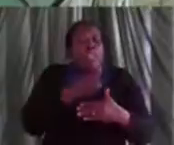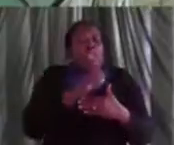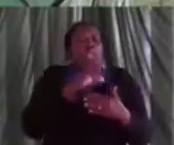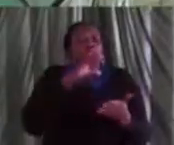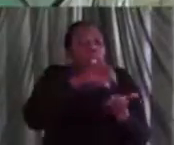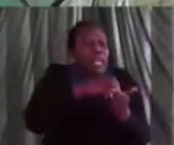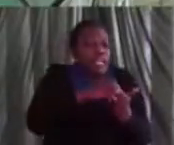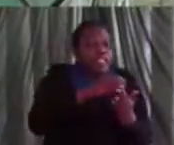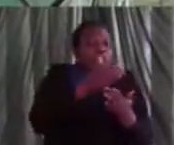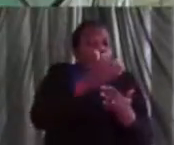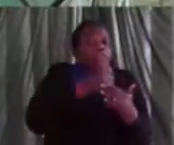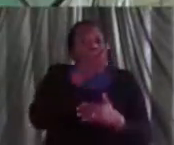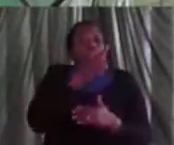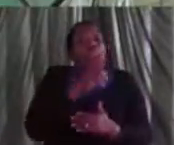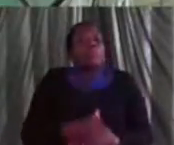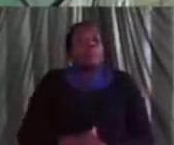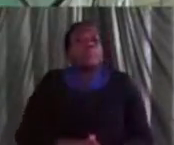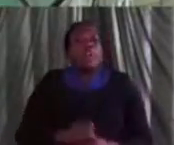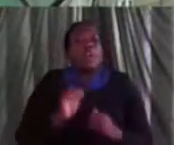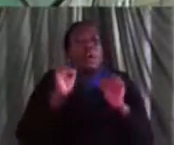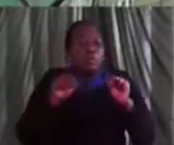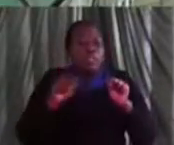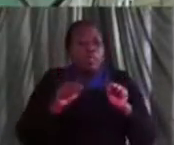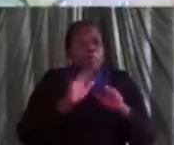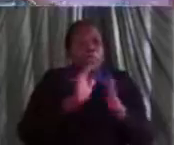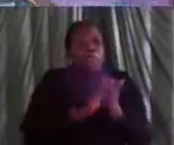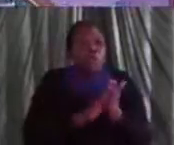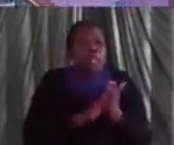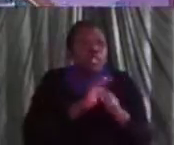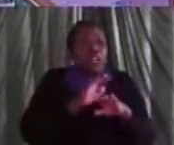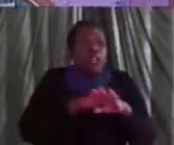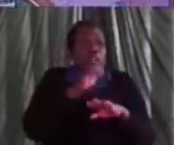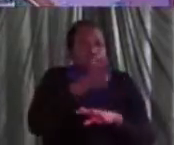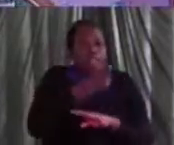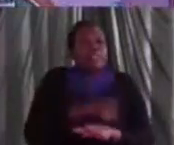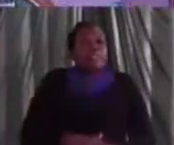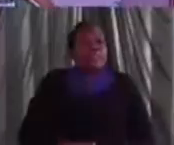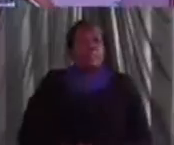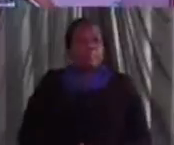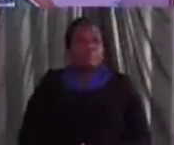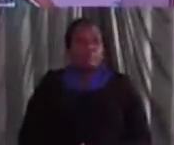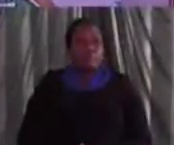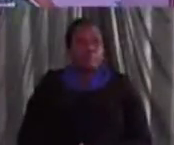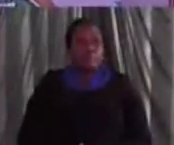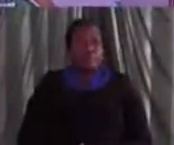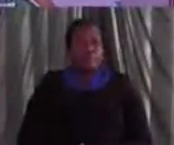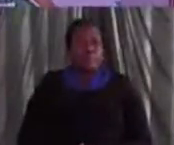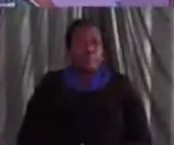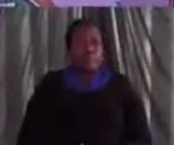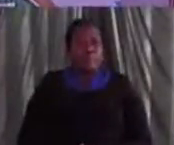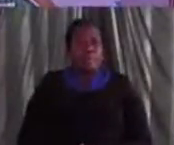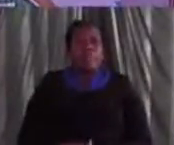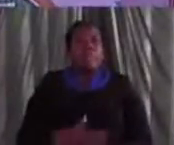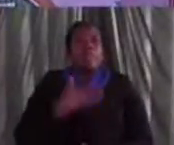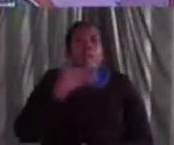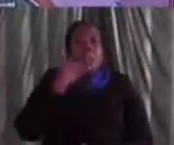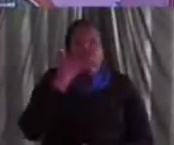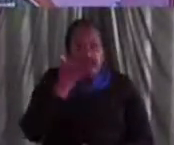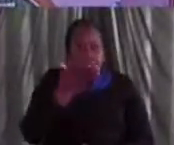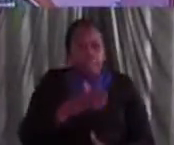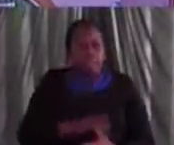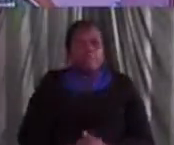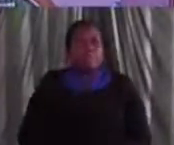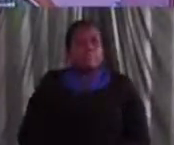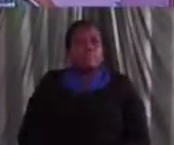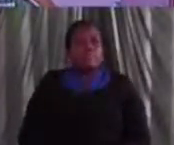Could you comment on that, please? It is unfortunate that I have to engage on that one. This is a